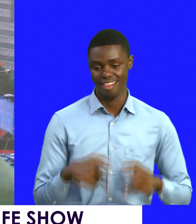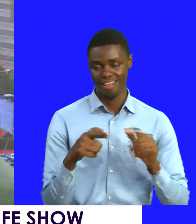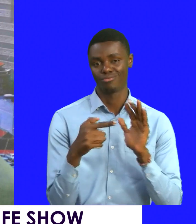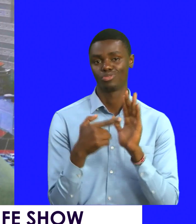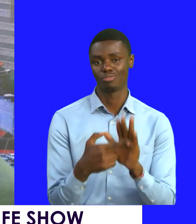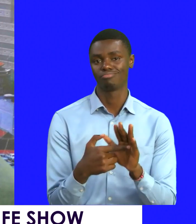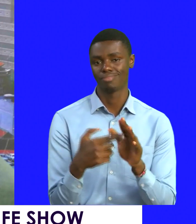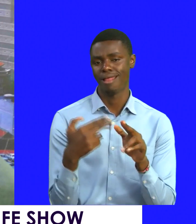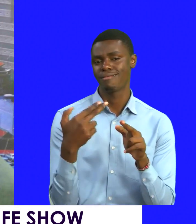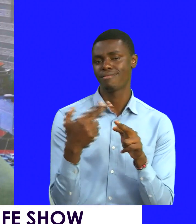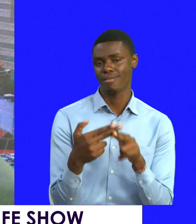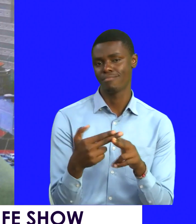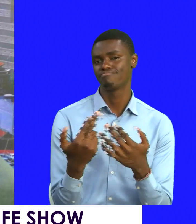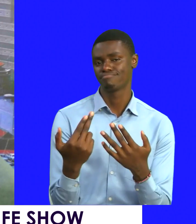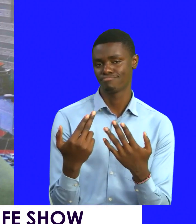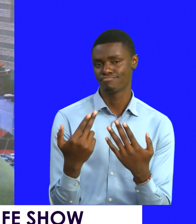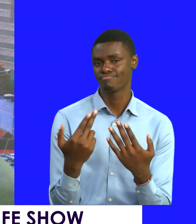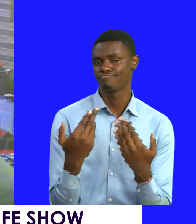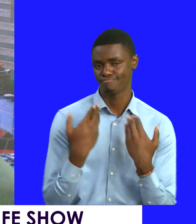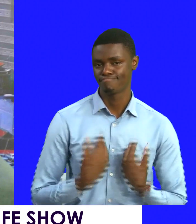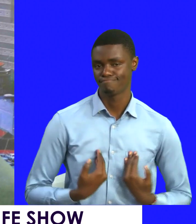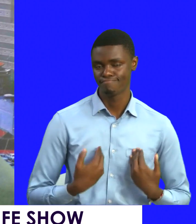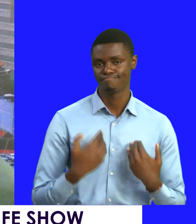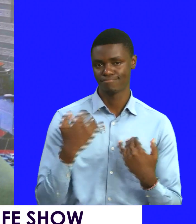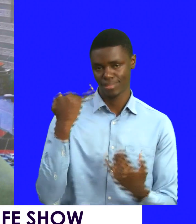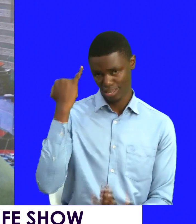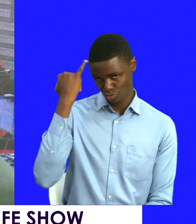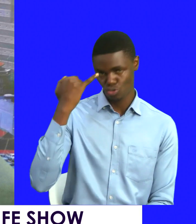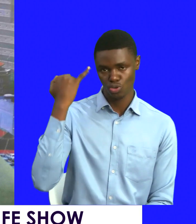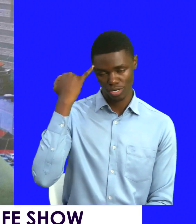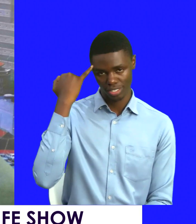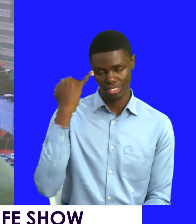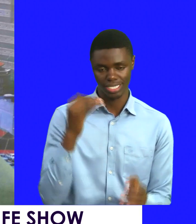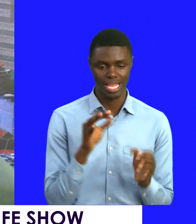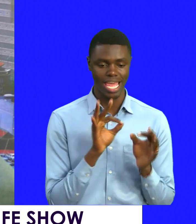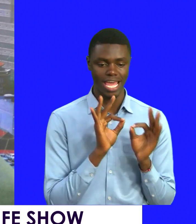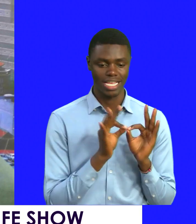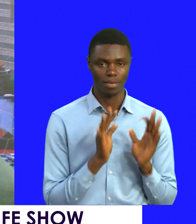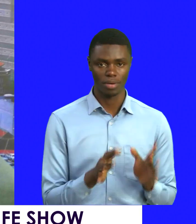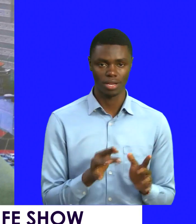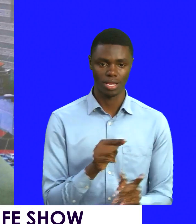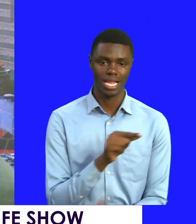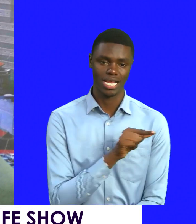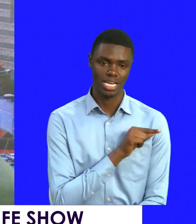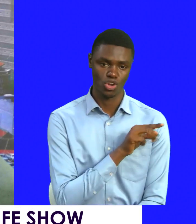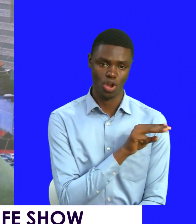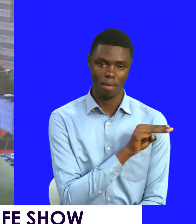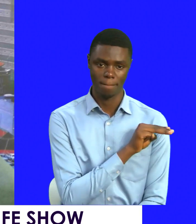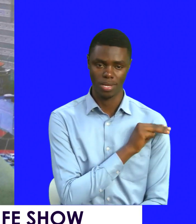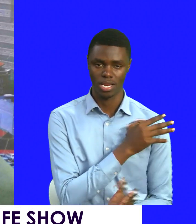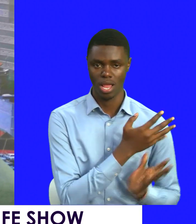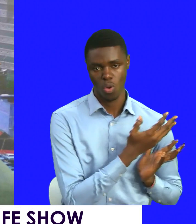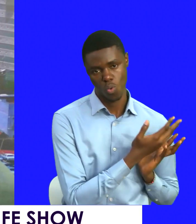is Jonah SIMBA. My sign language interpreter is Gideon Minor. We are bringing this to you